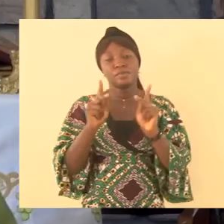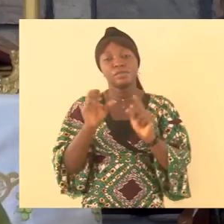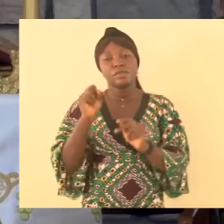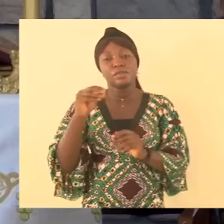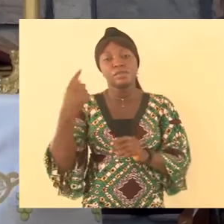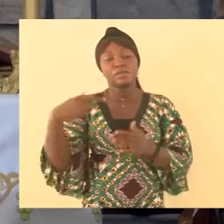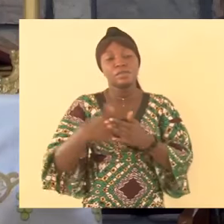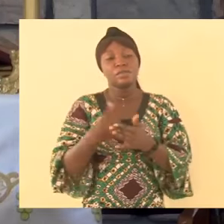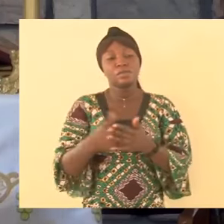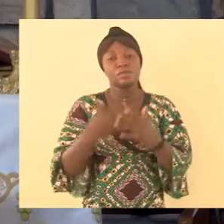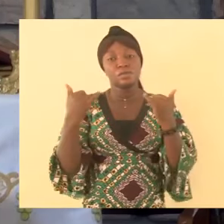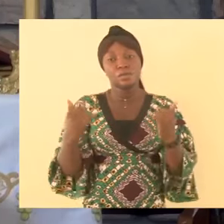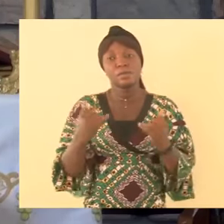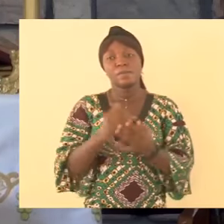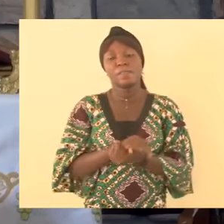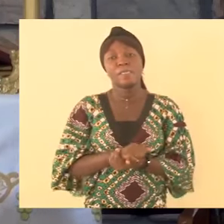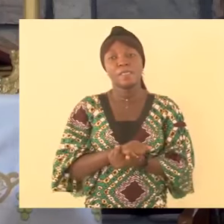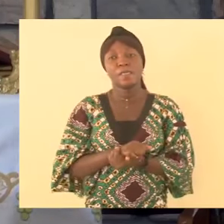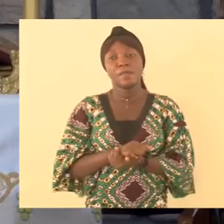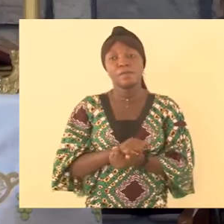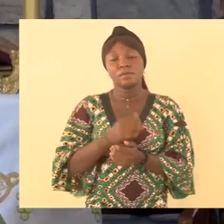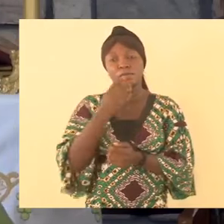Okay, so in the gospel now.